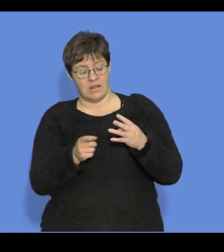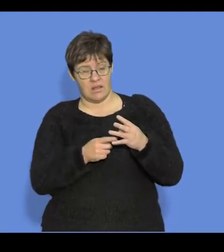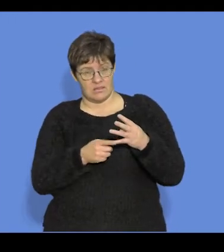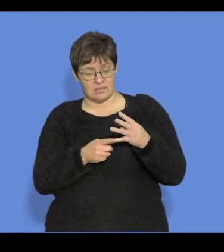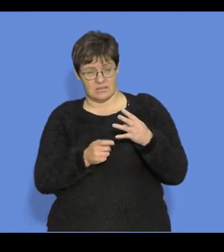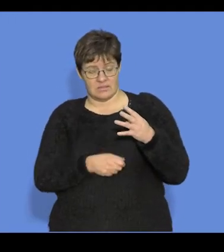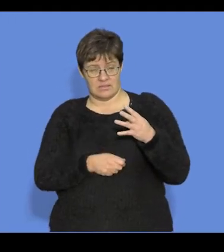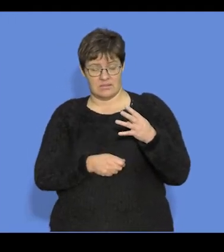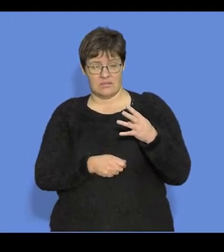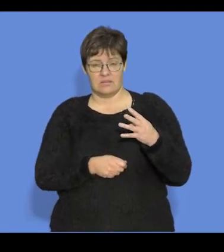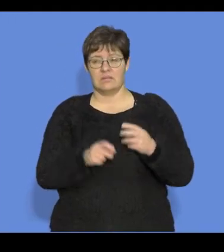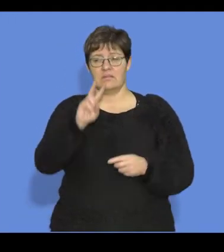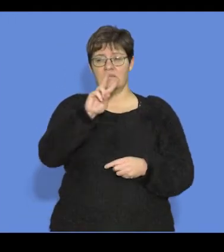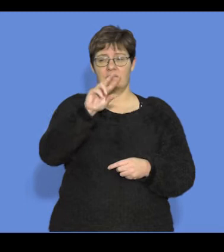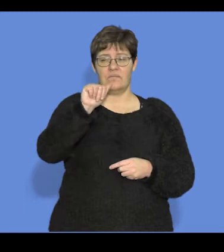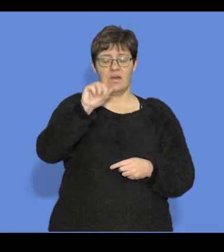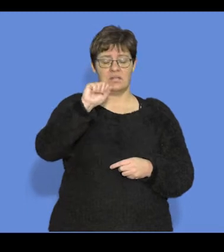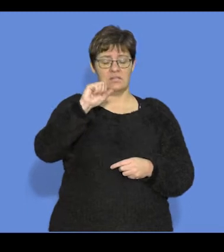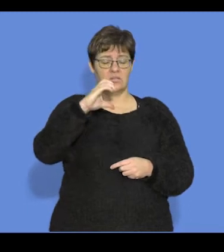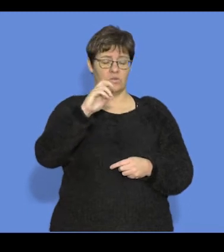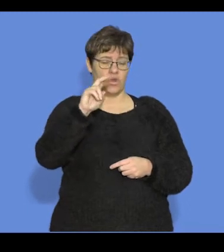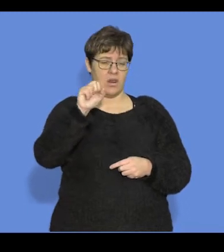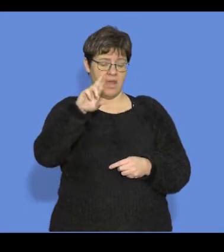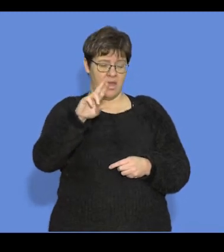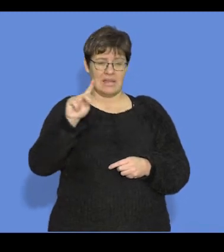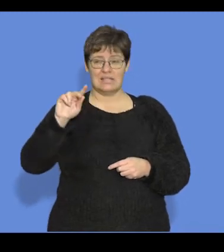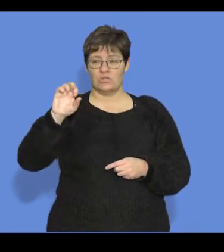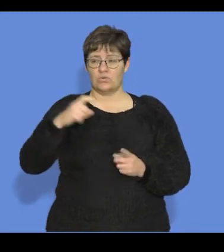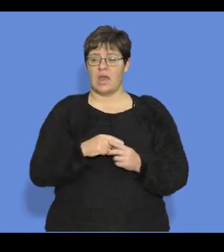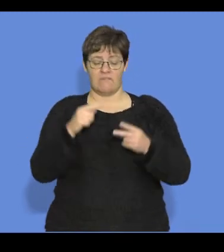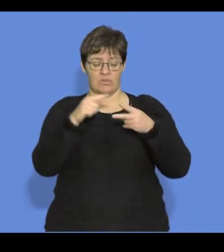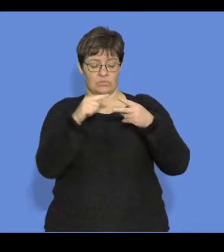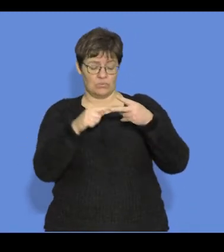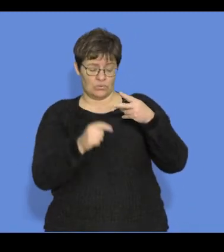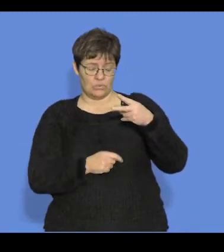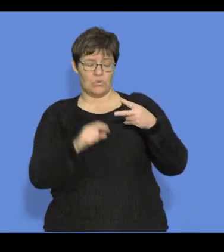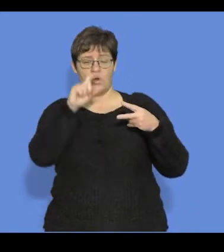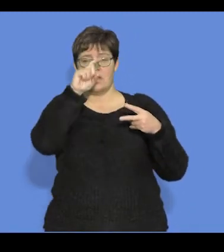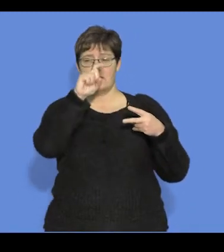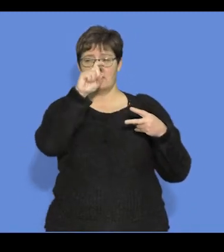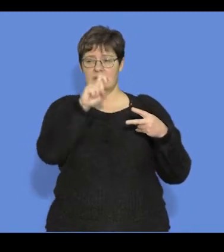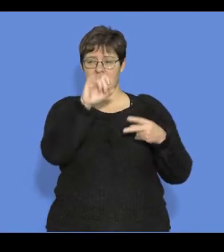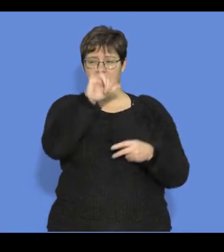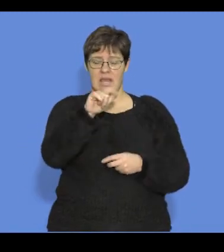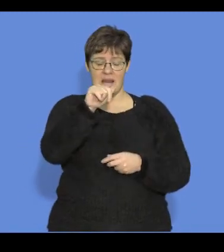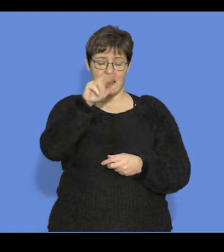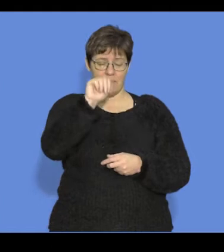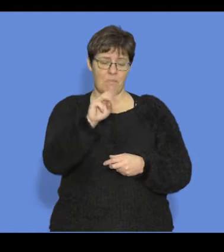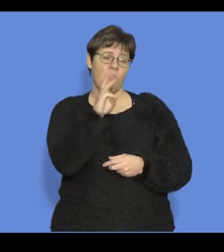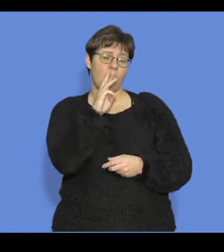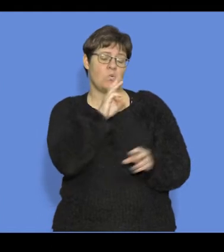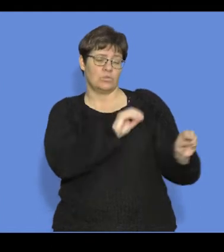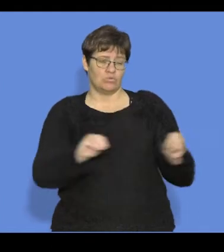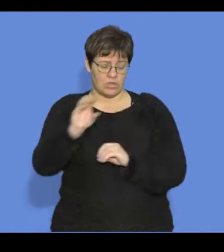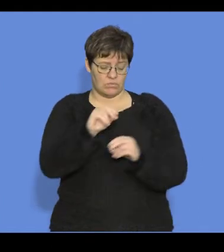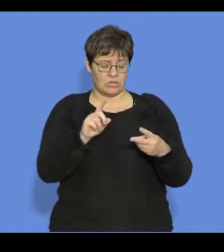last type, vascular tissue, xylem, which transports water, and phloem, which